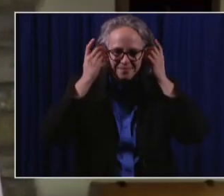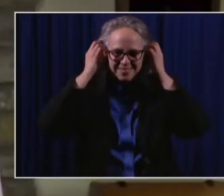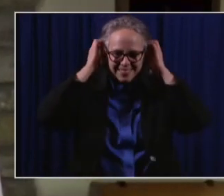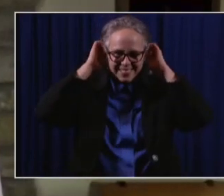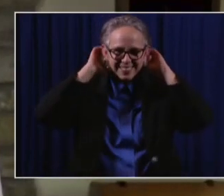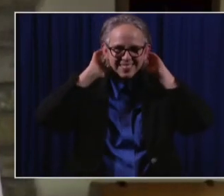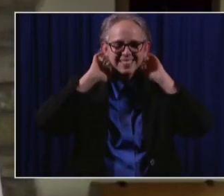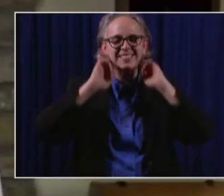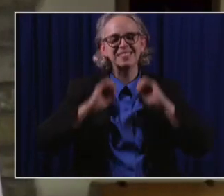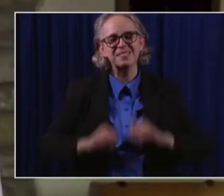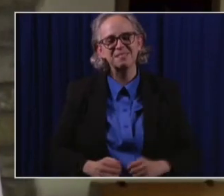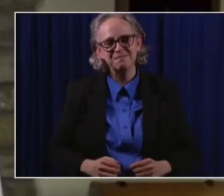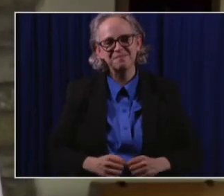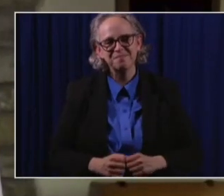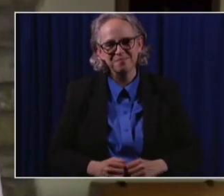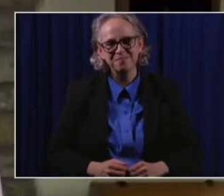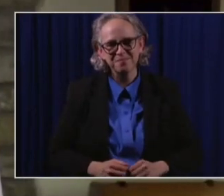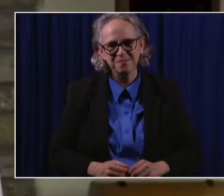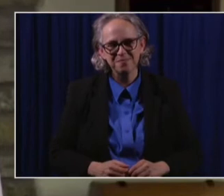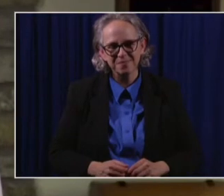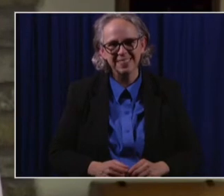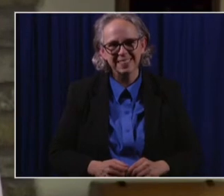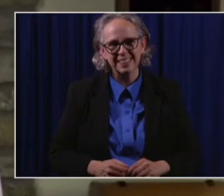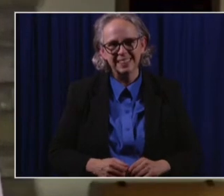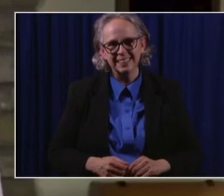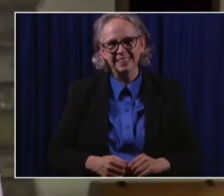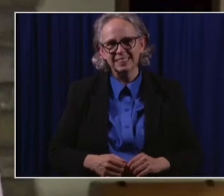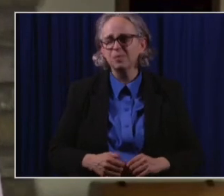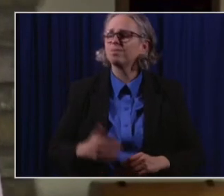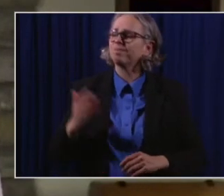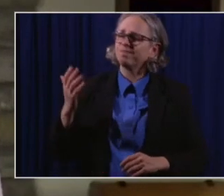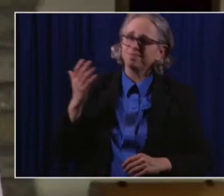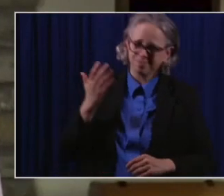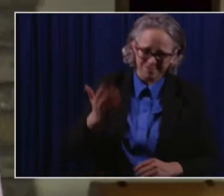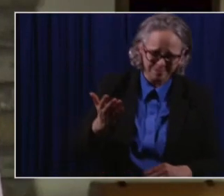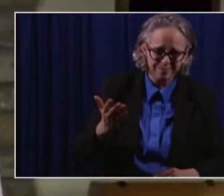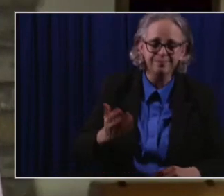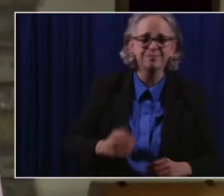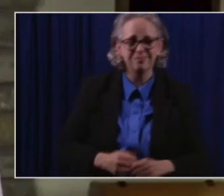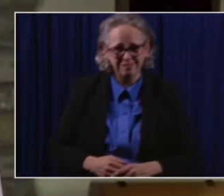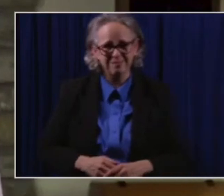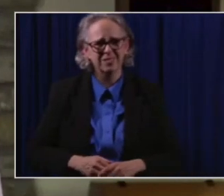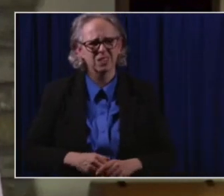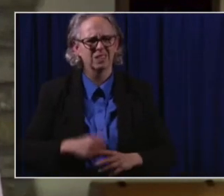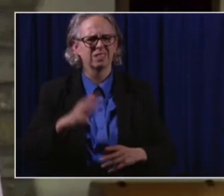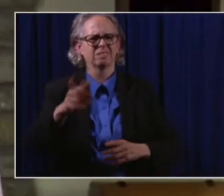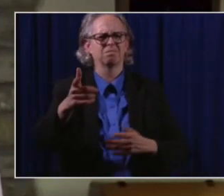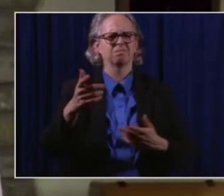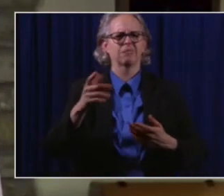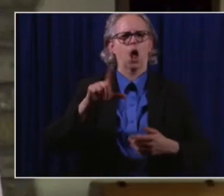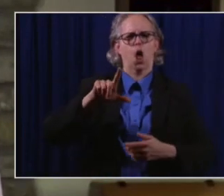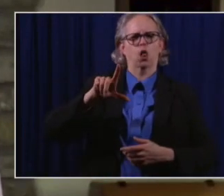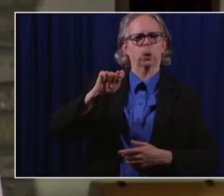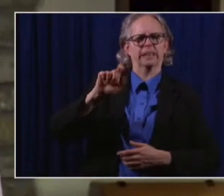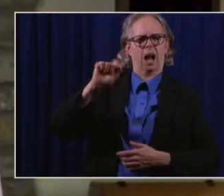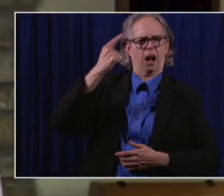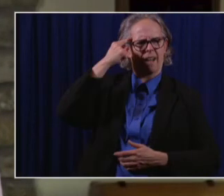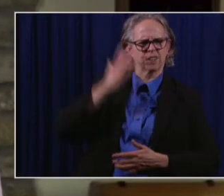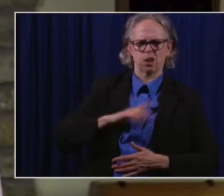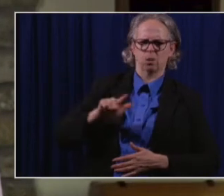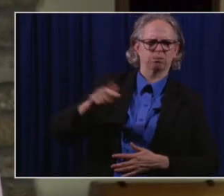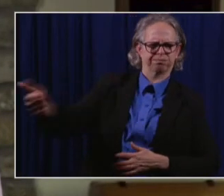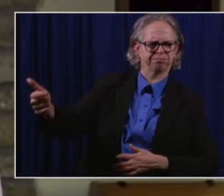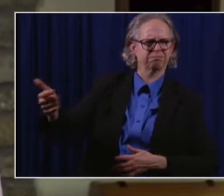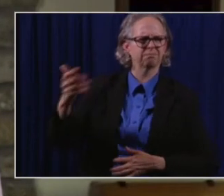me at this point, let me go to Lieutenant Governor. I know John has some things.